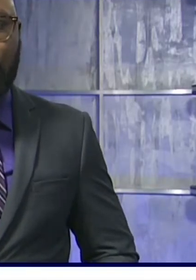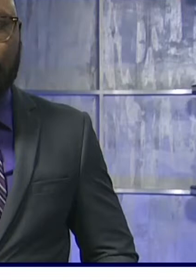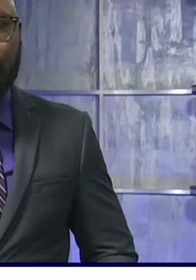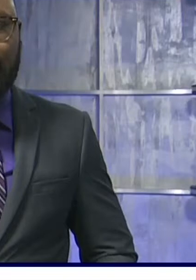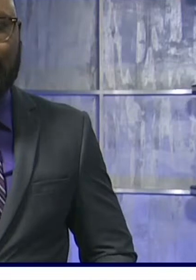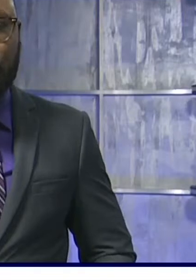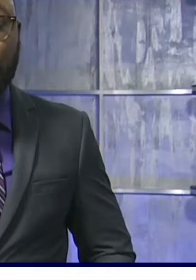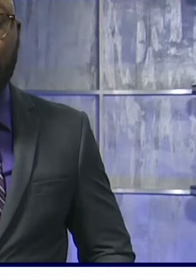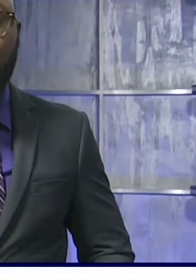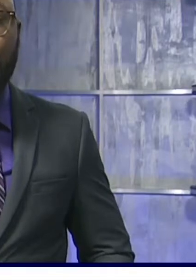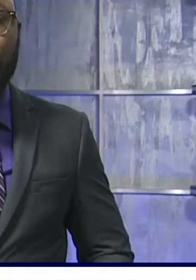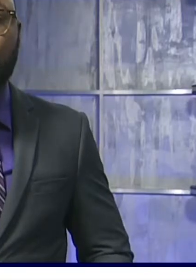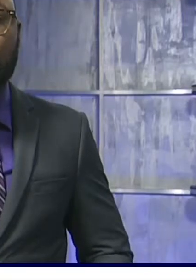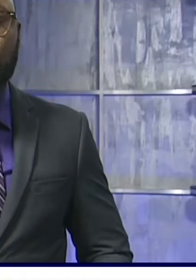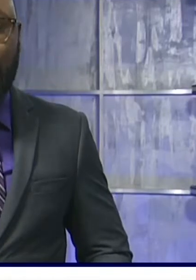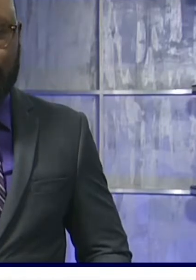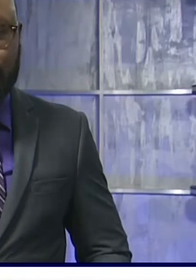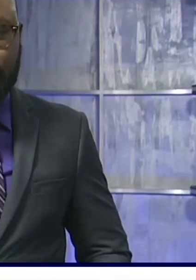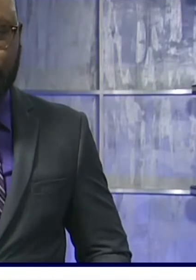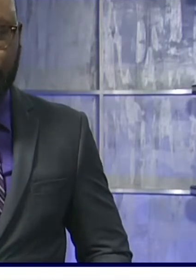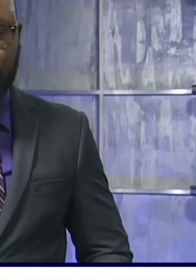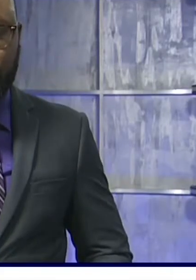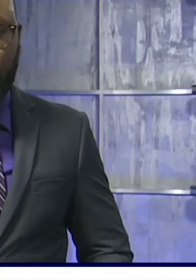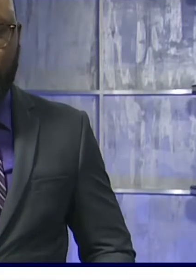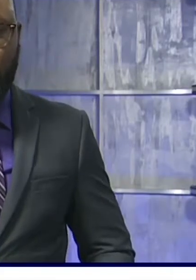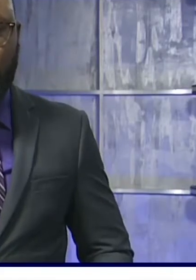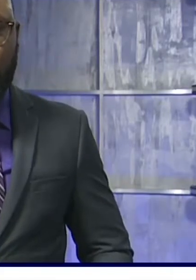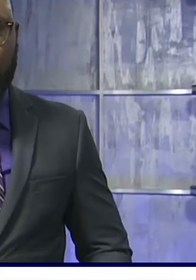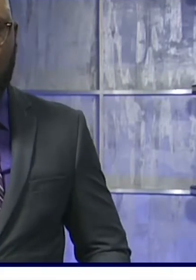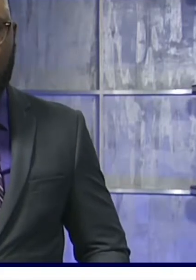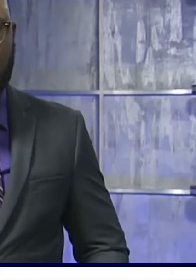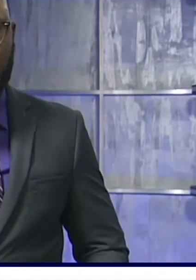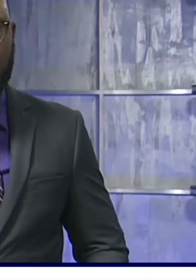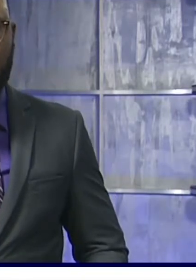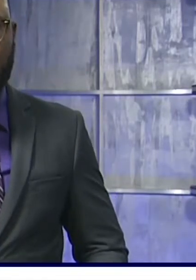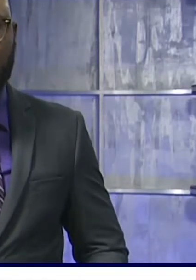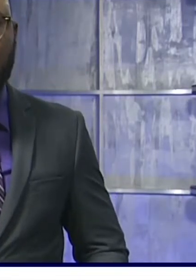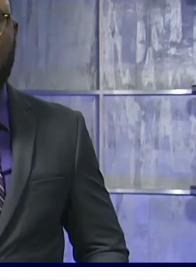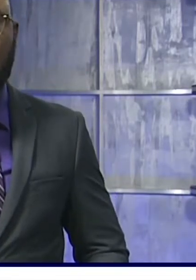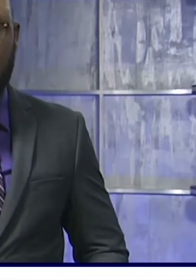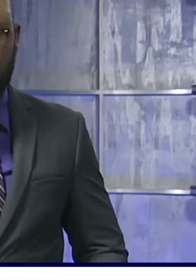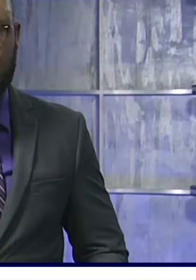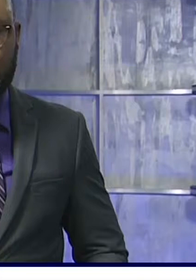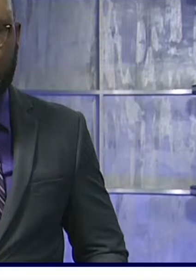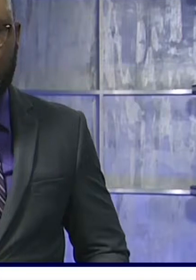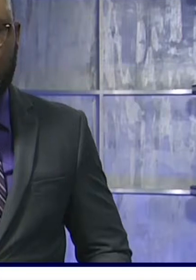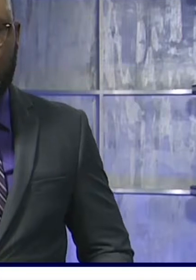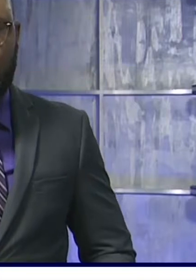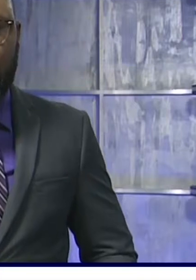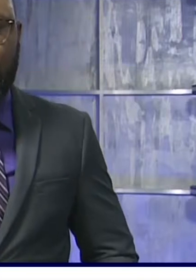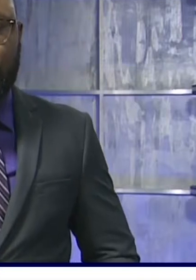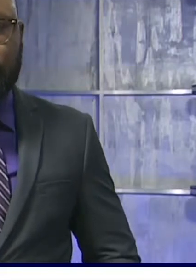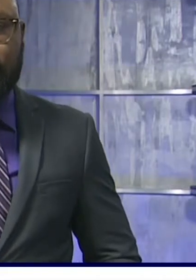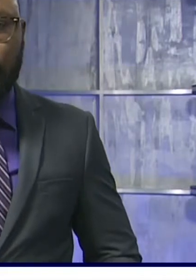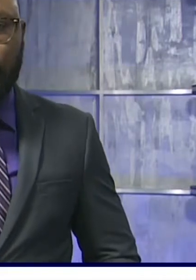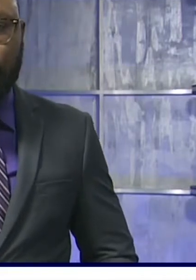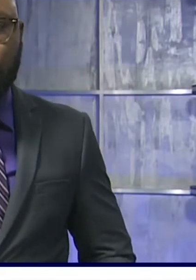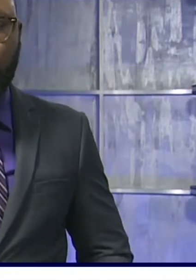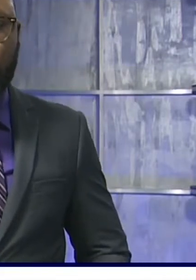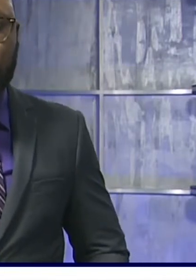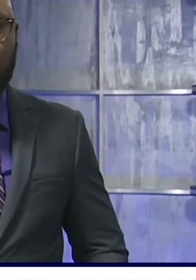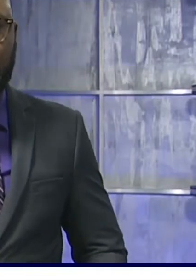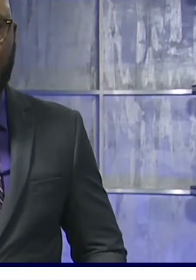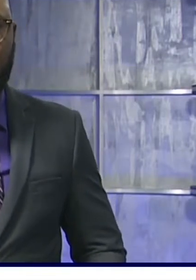Business Development Center to be rebranded. Local artists being encouraged to collaborate. And coming